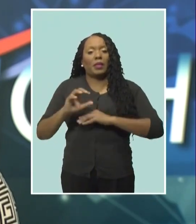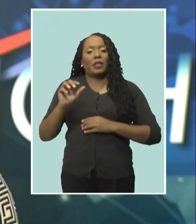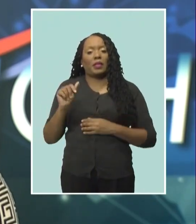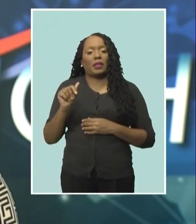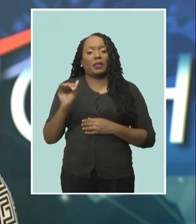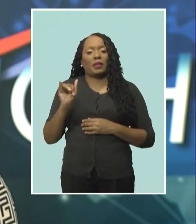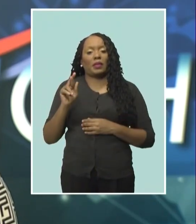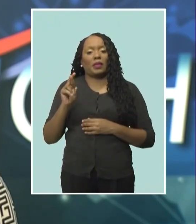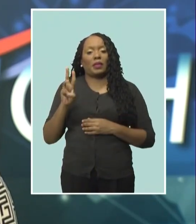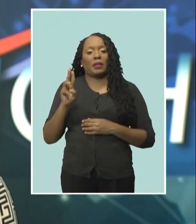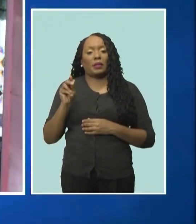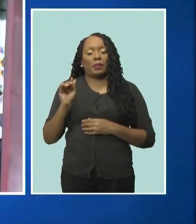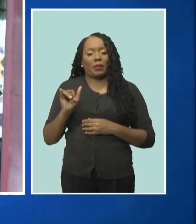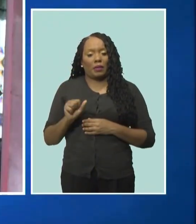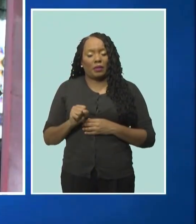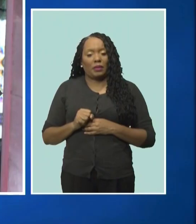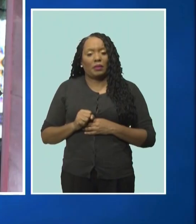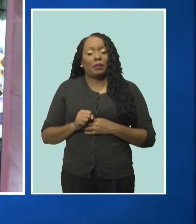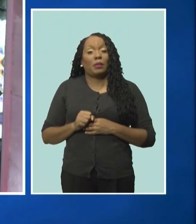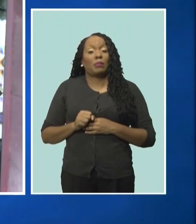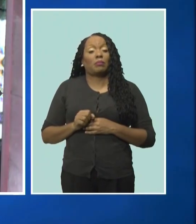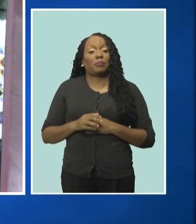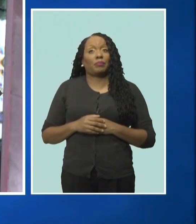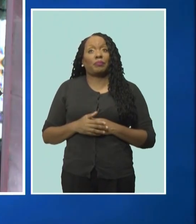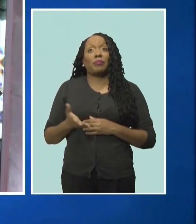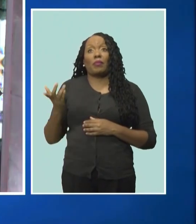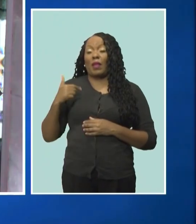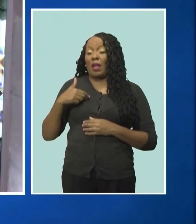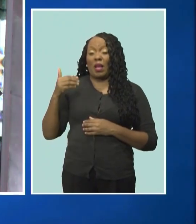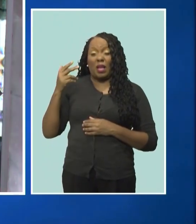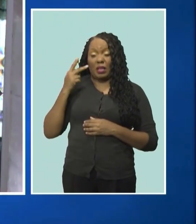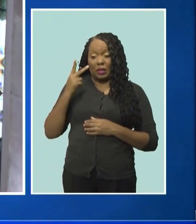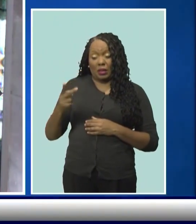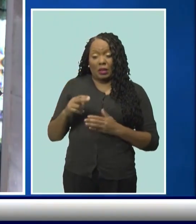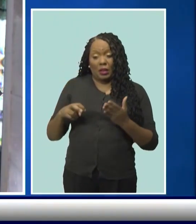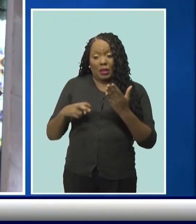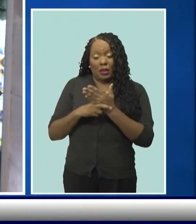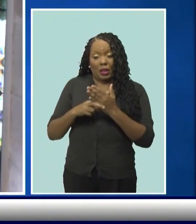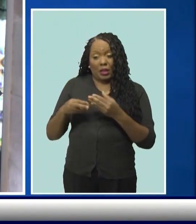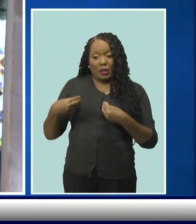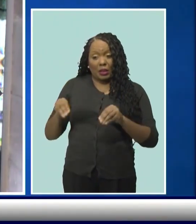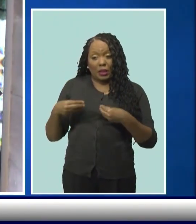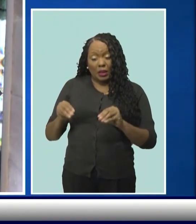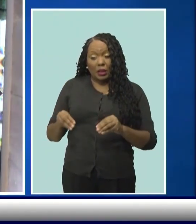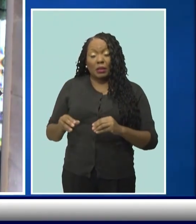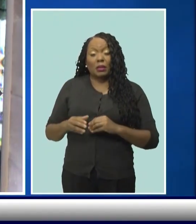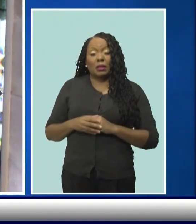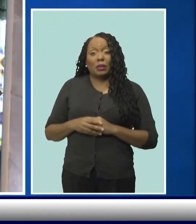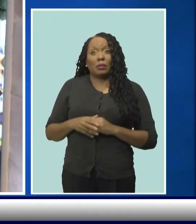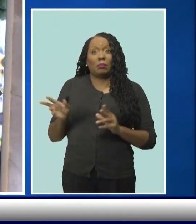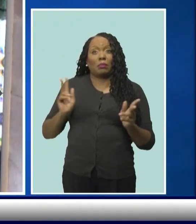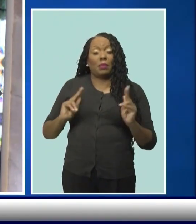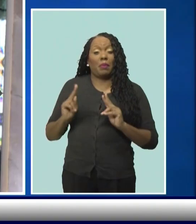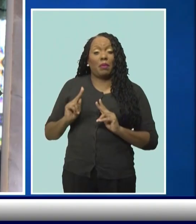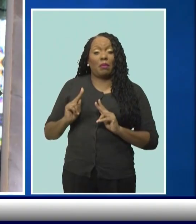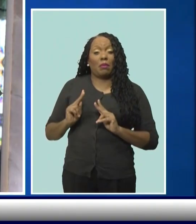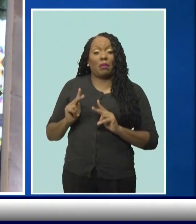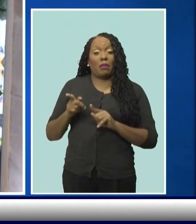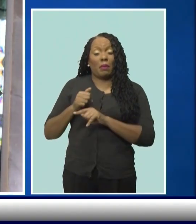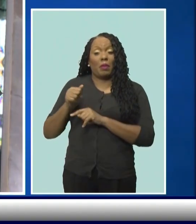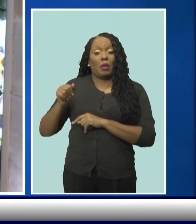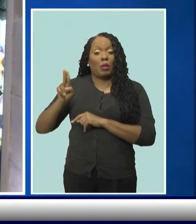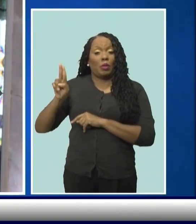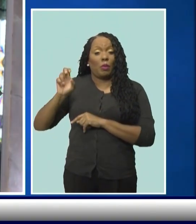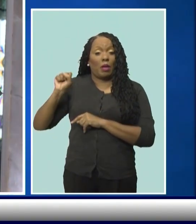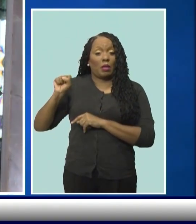interest. I can tell you from looking at the ticket sales that we have people coming from US, we have people coming from